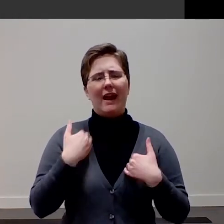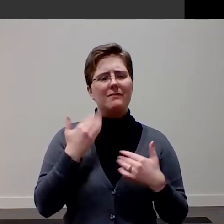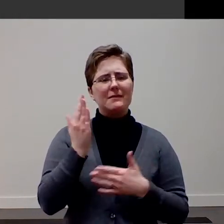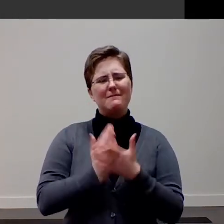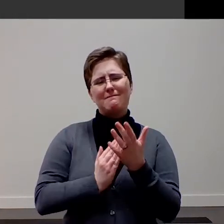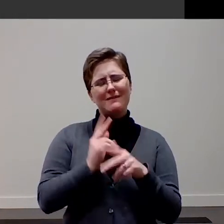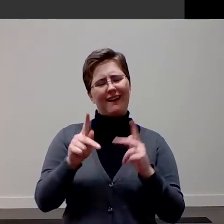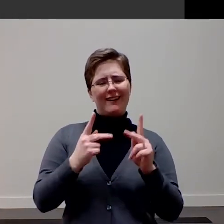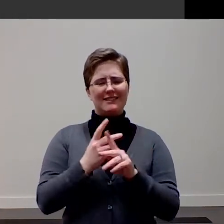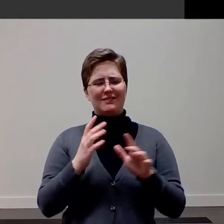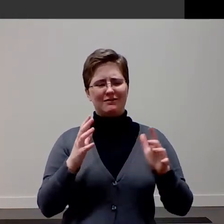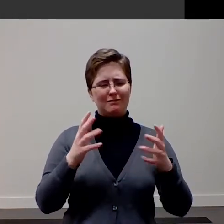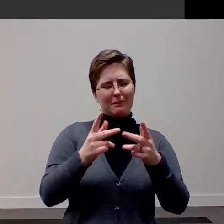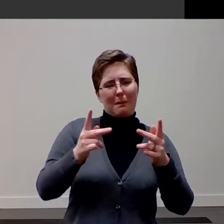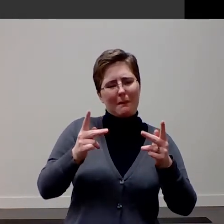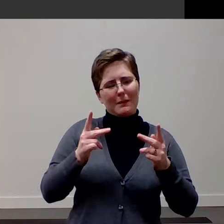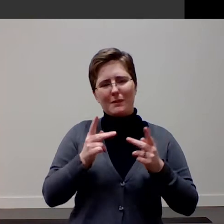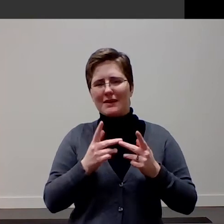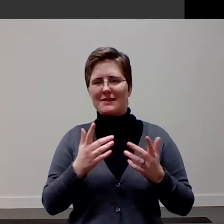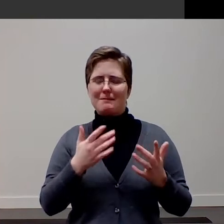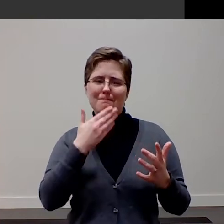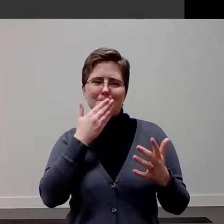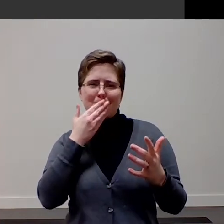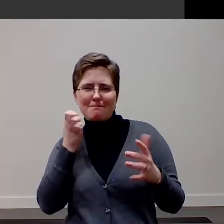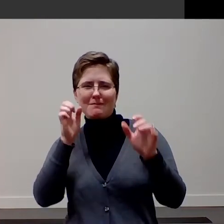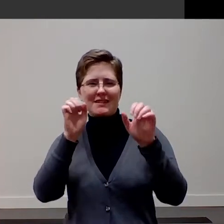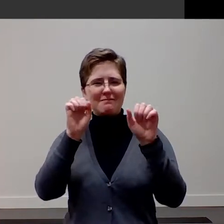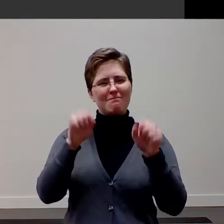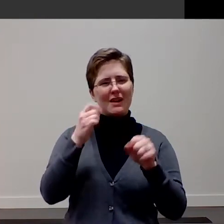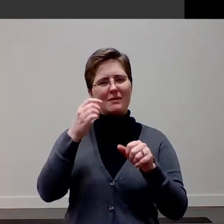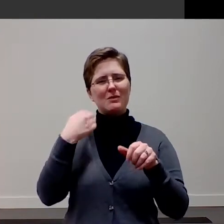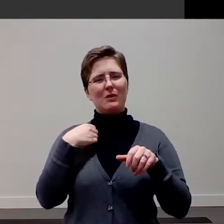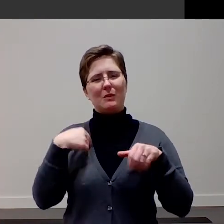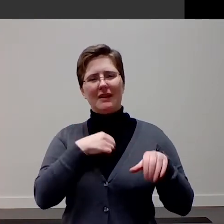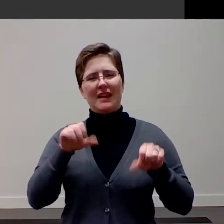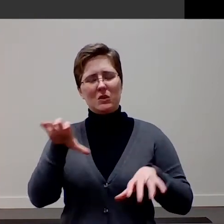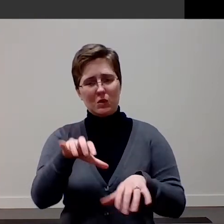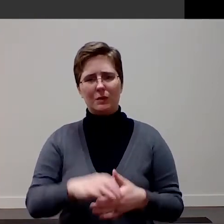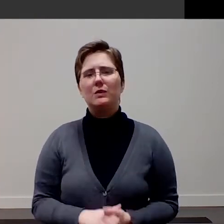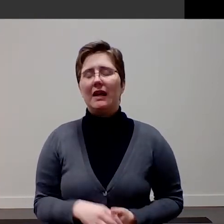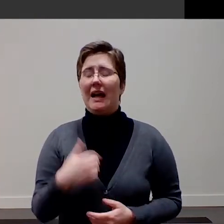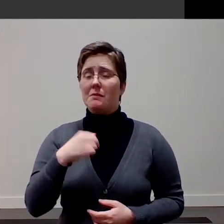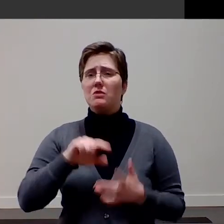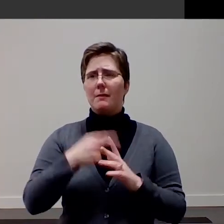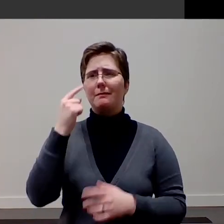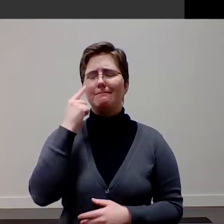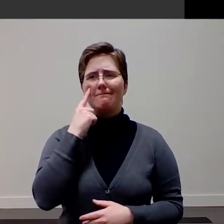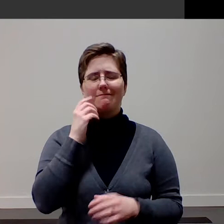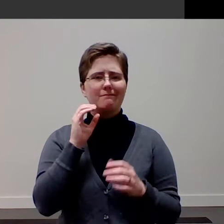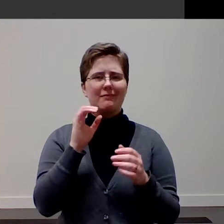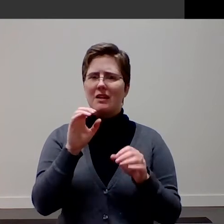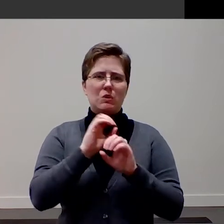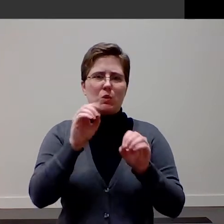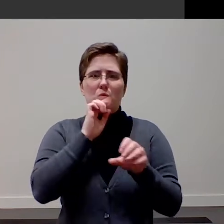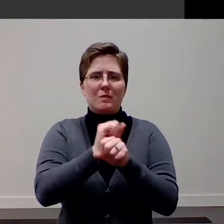some place that's the best possible place we can be. And I'm starting to believe that there's no such